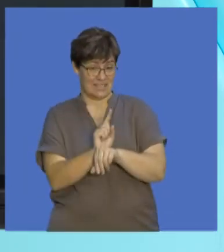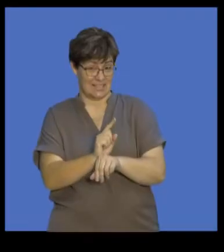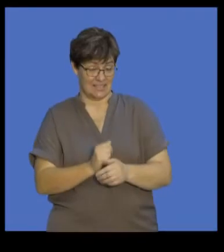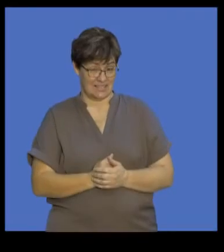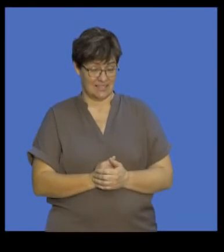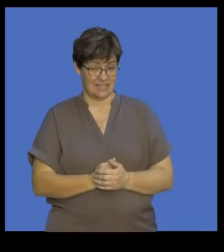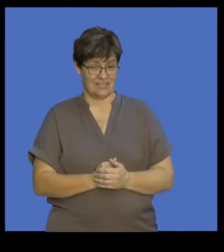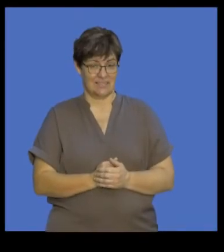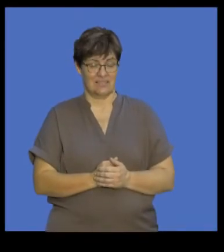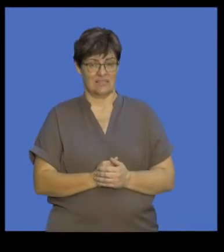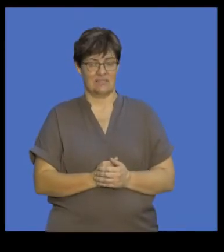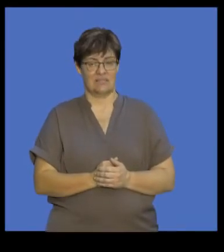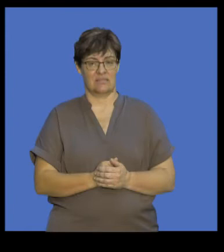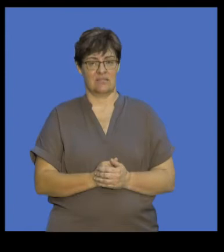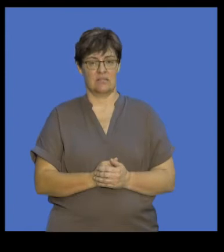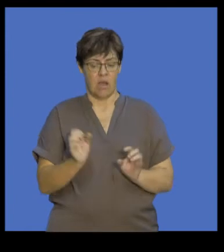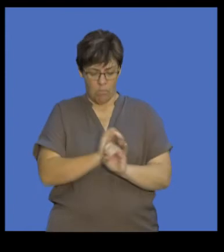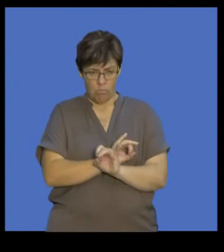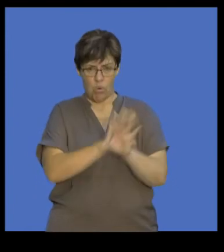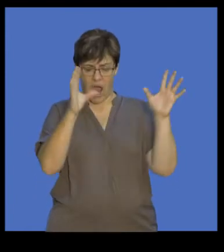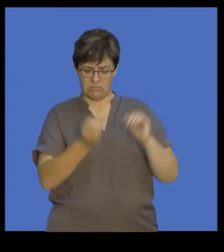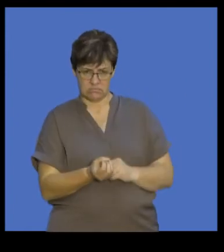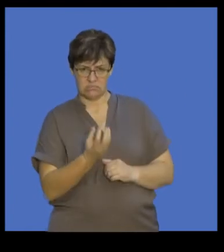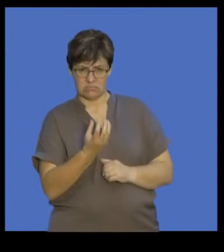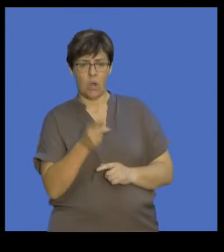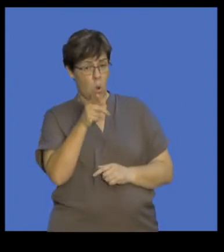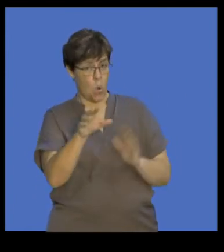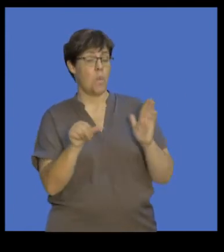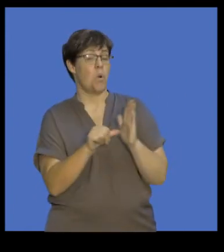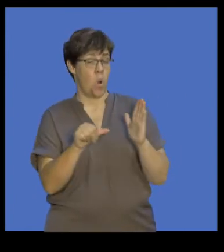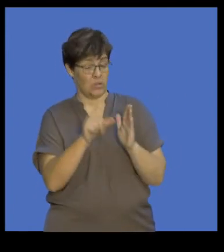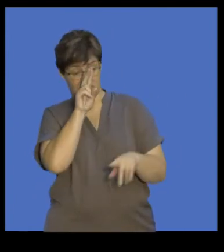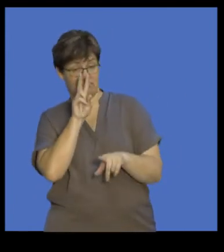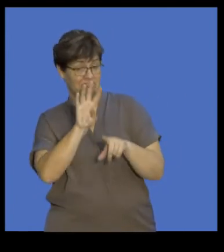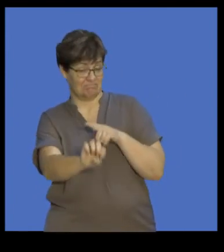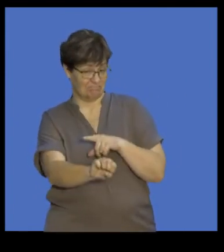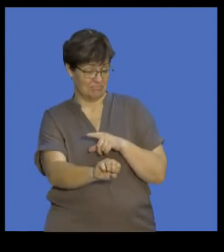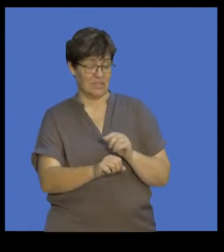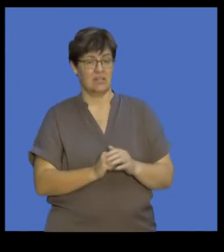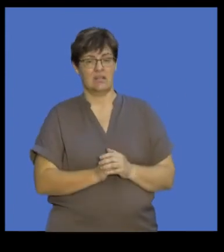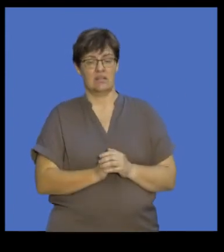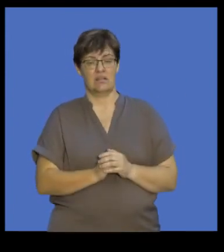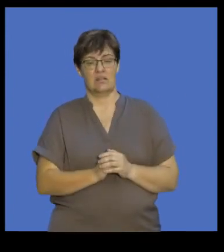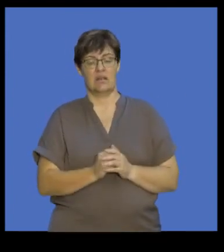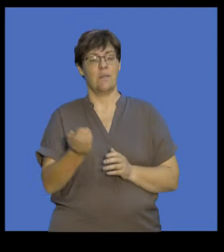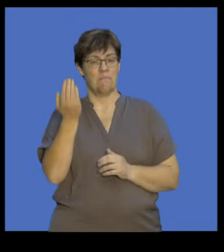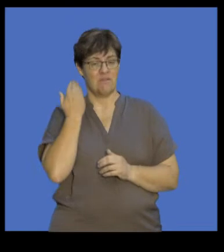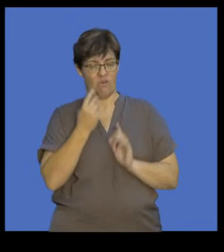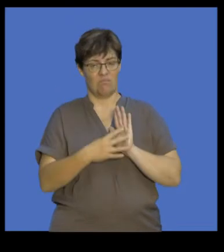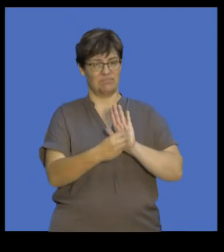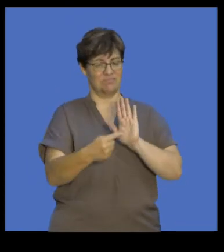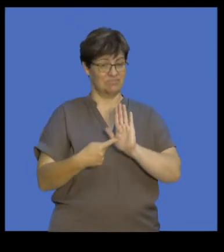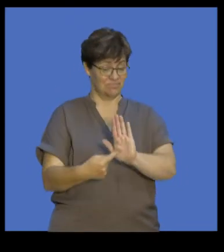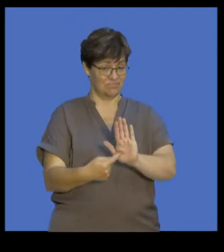second, right? And then what does the brightness, this is a very important observation that we made in the previous